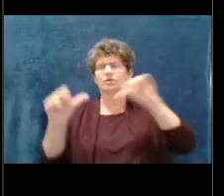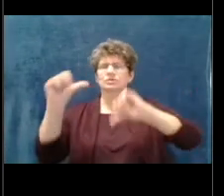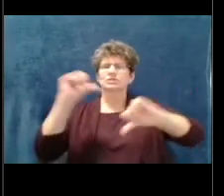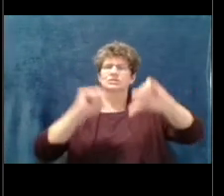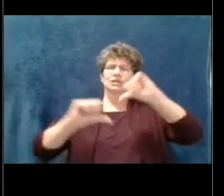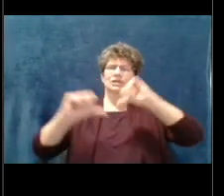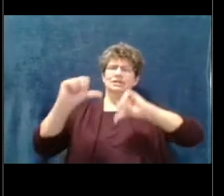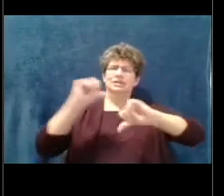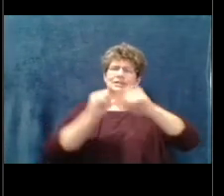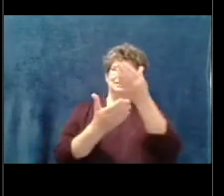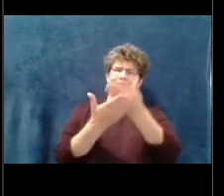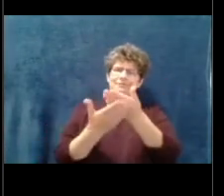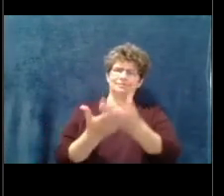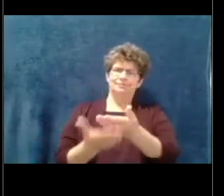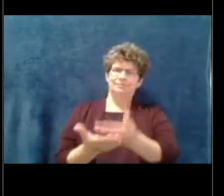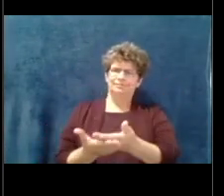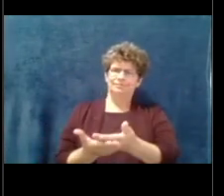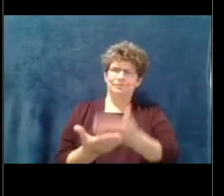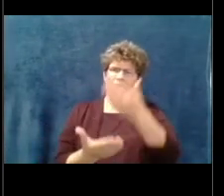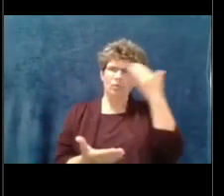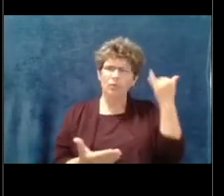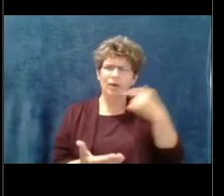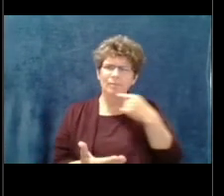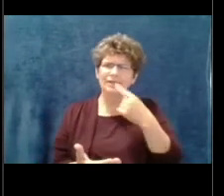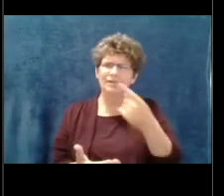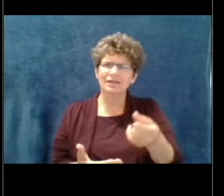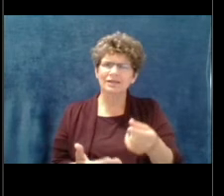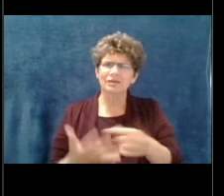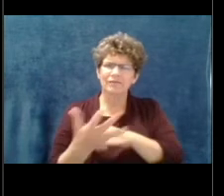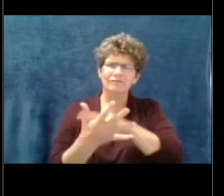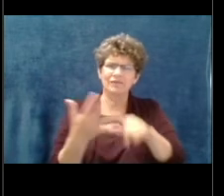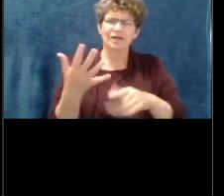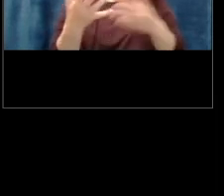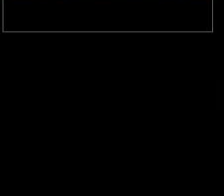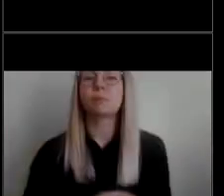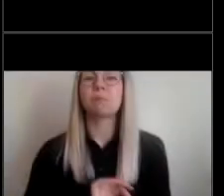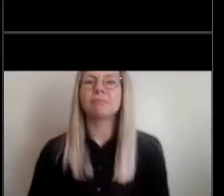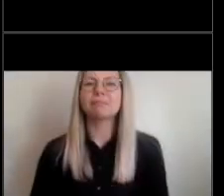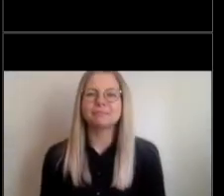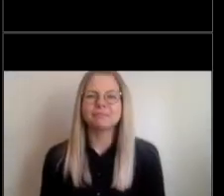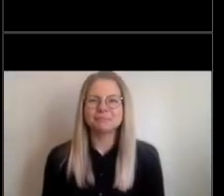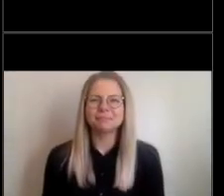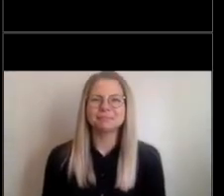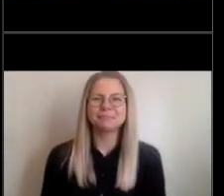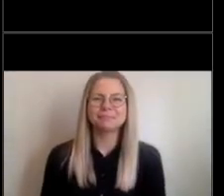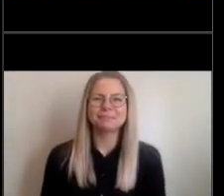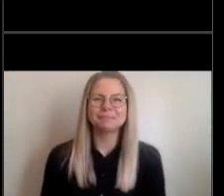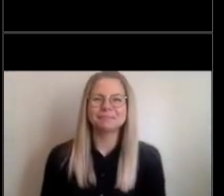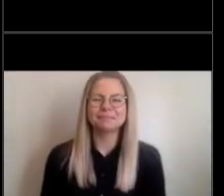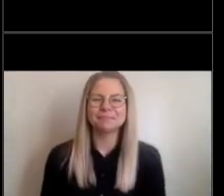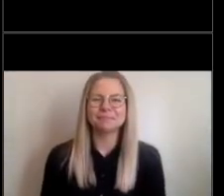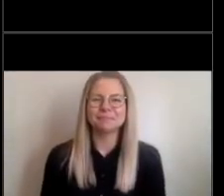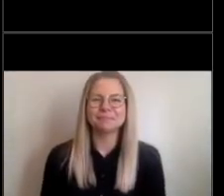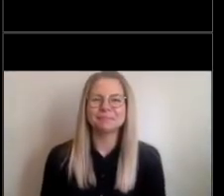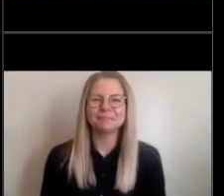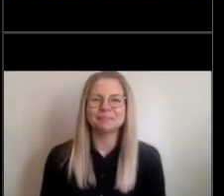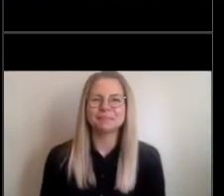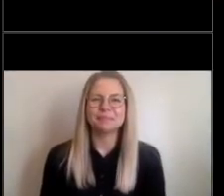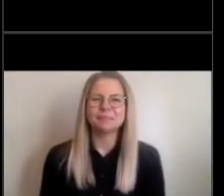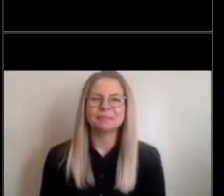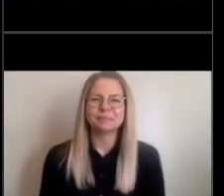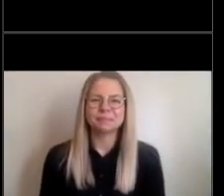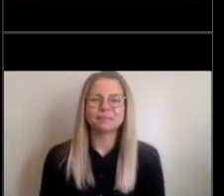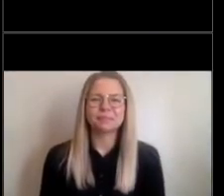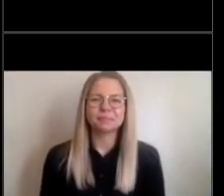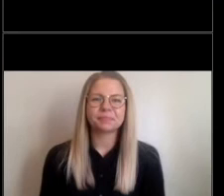these 5 things are good? Let's go through this a little bit. So I'm going to ask you a question. What do you think will lead to the